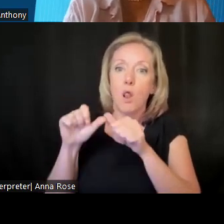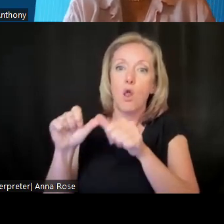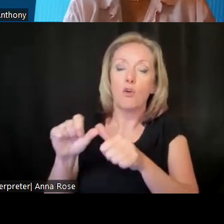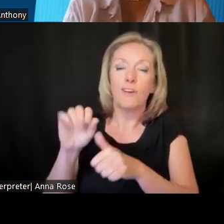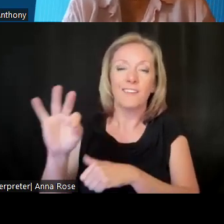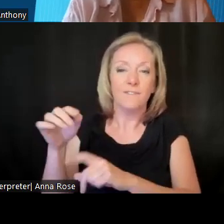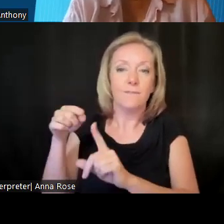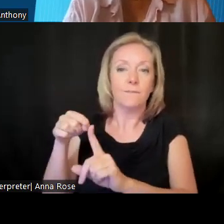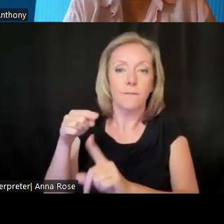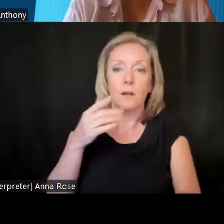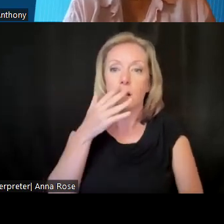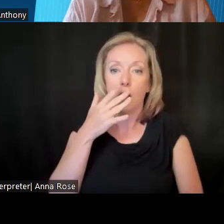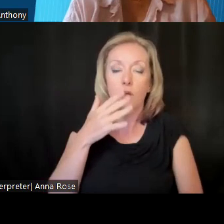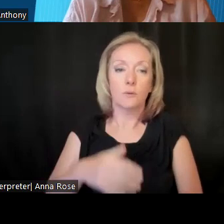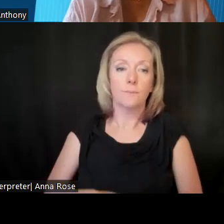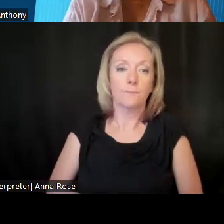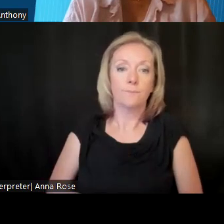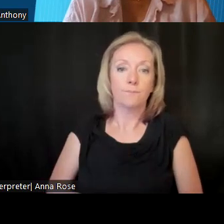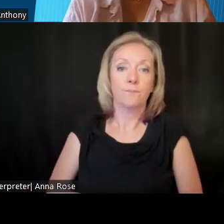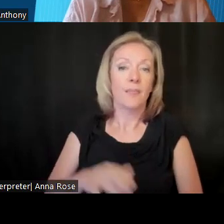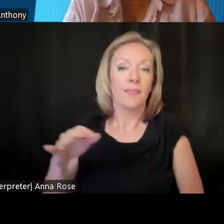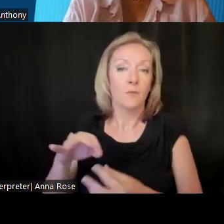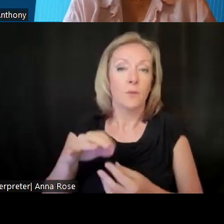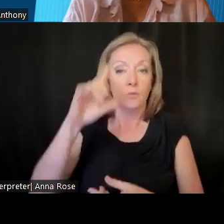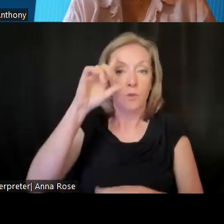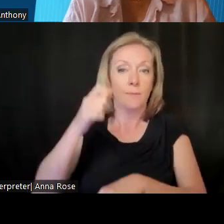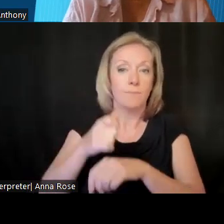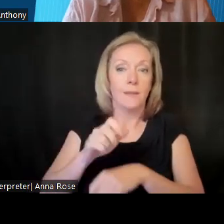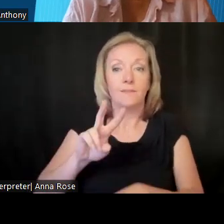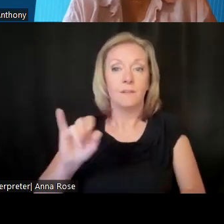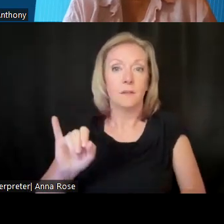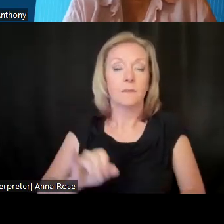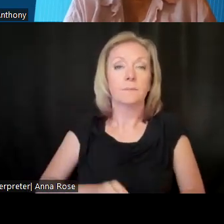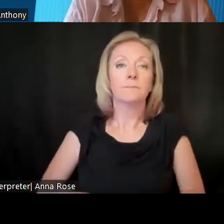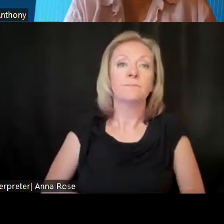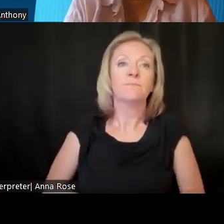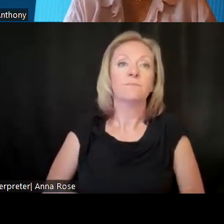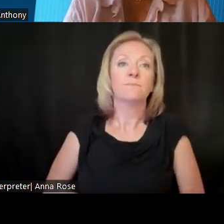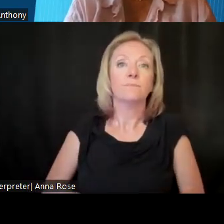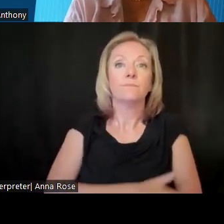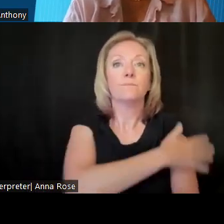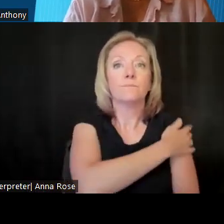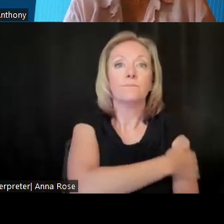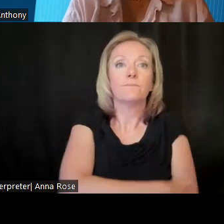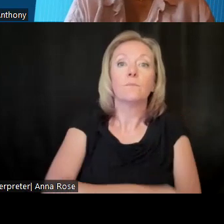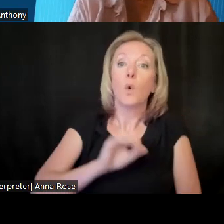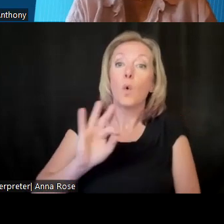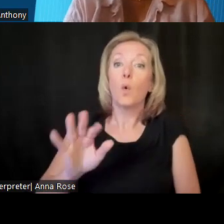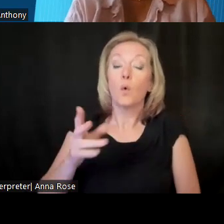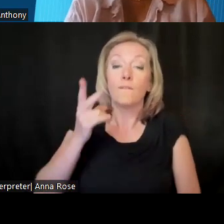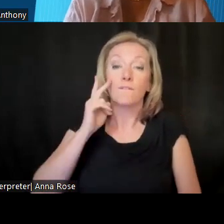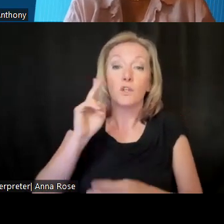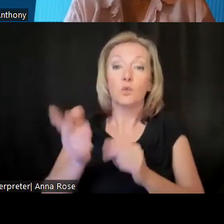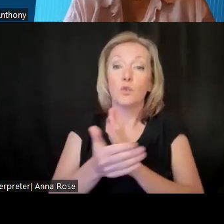And we know this is associated with brain-based visual impairment with some kids. Seems to have inconsistent abilities. And so this could